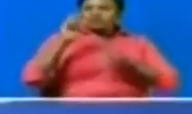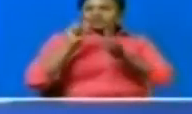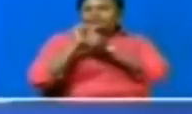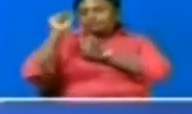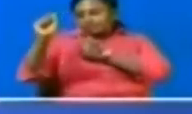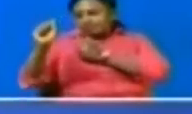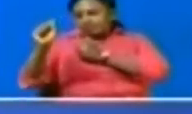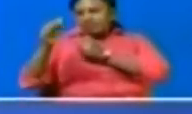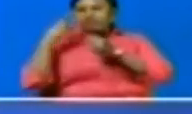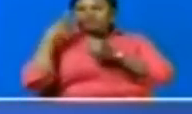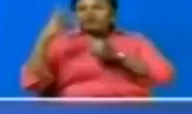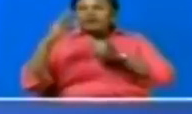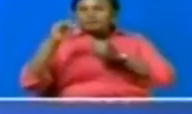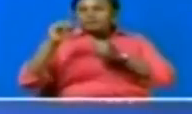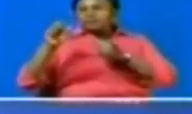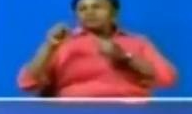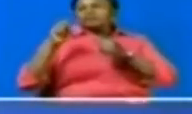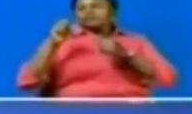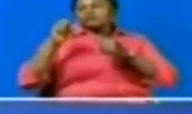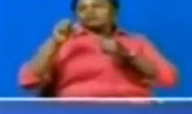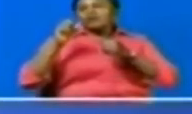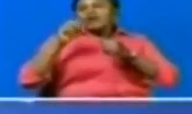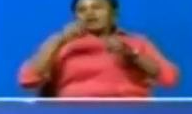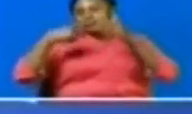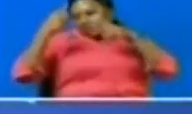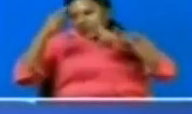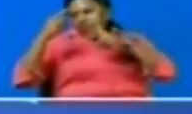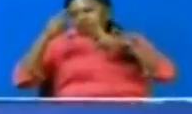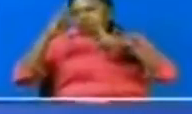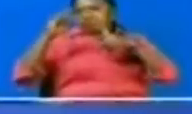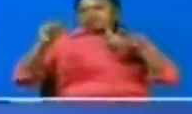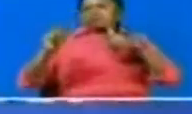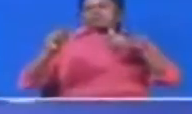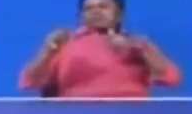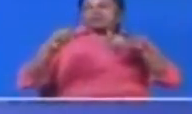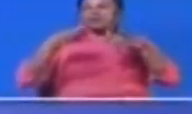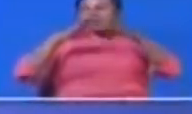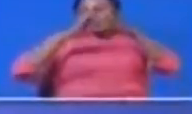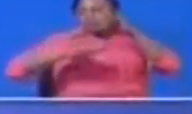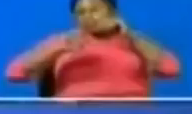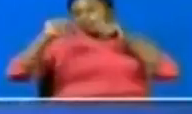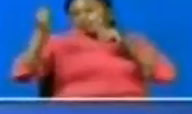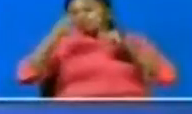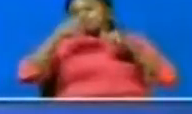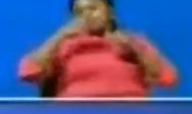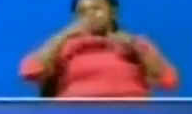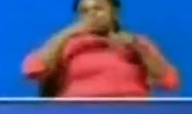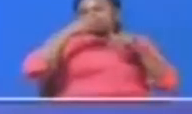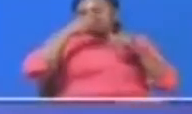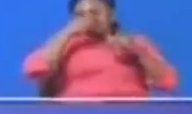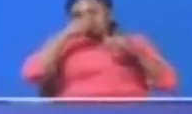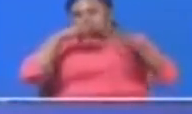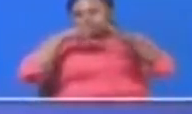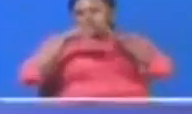2015 400 meters hurdles champion Nicholas Kiplagat Bett. Deputy President William Ruto led national and local